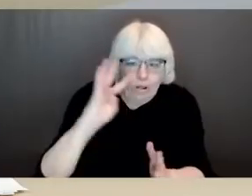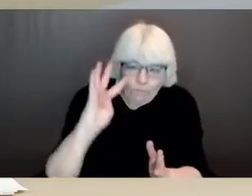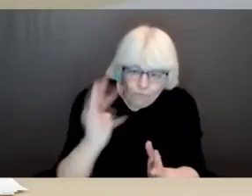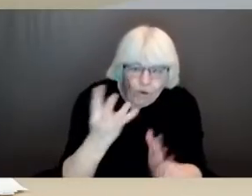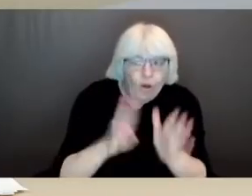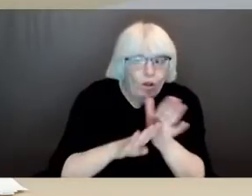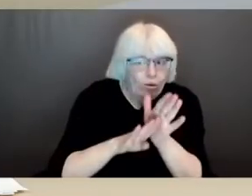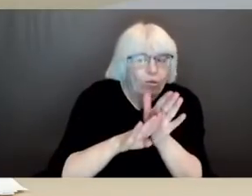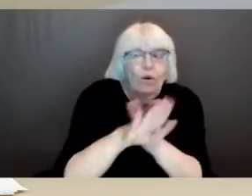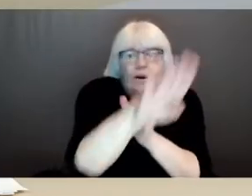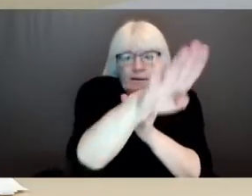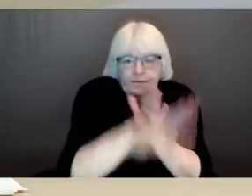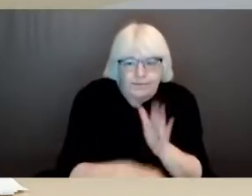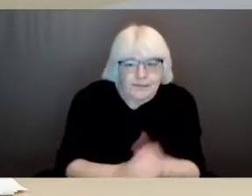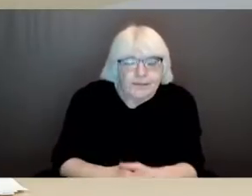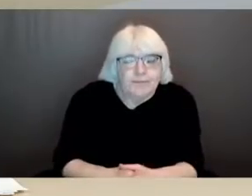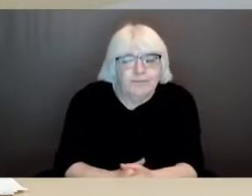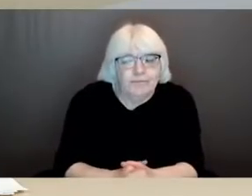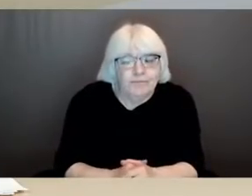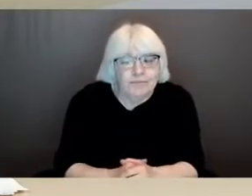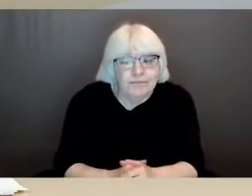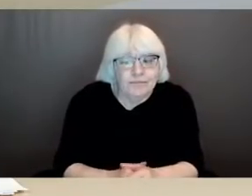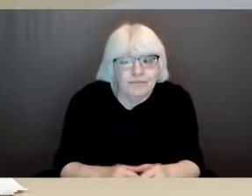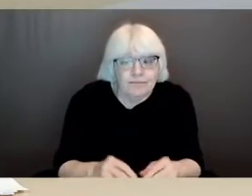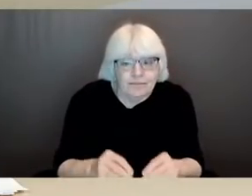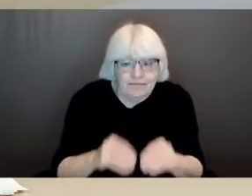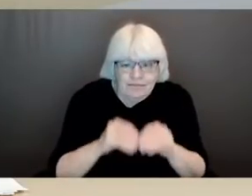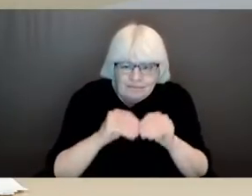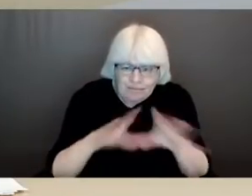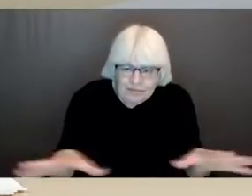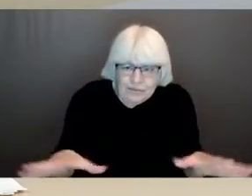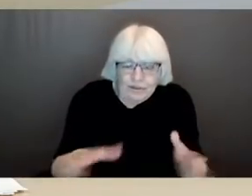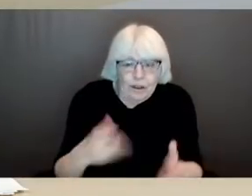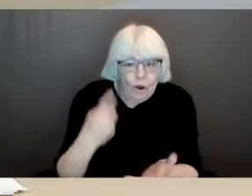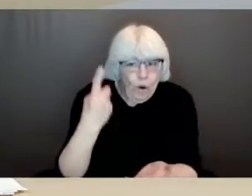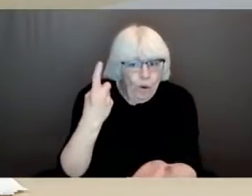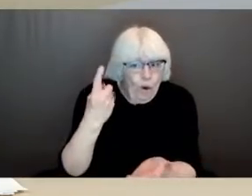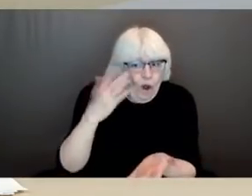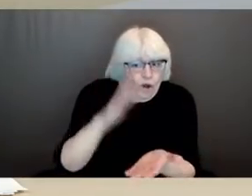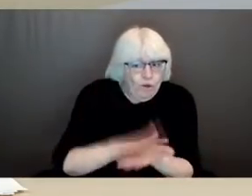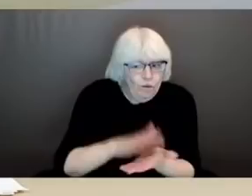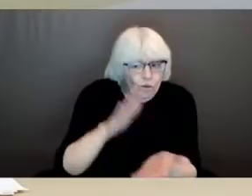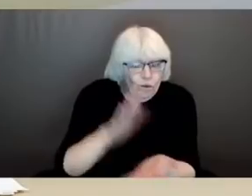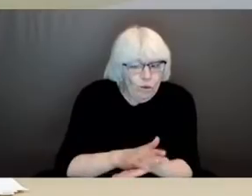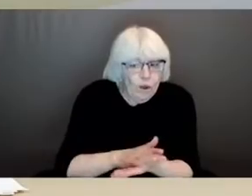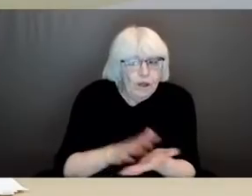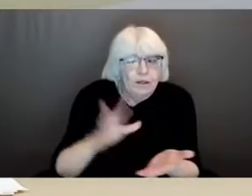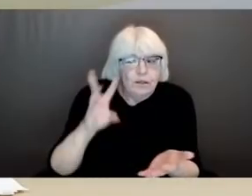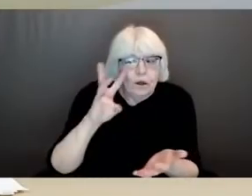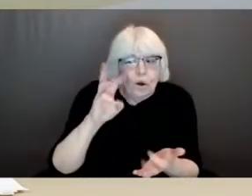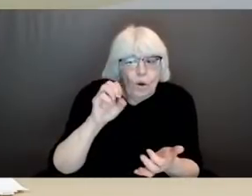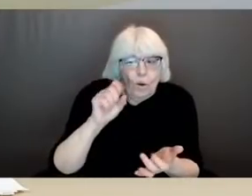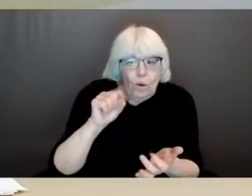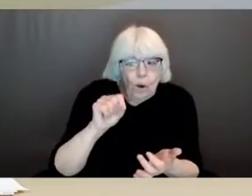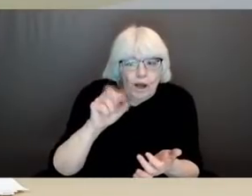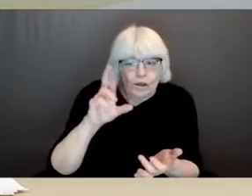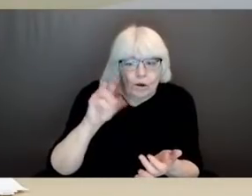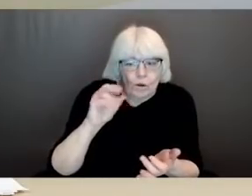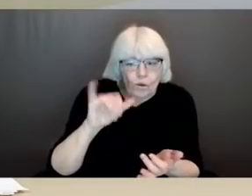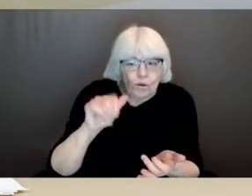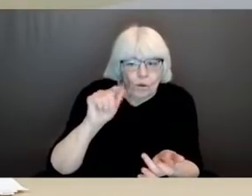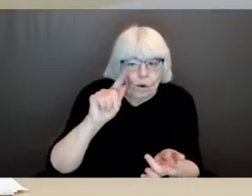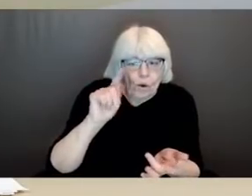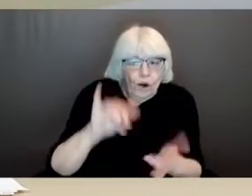The outbreak at West Royalty Elementary School was declared over as of October 10th, 14 days after the last case linked to this outbreak